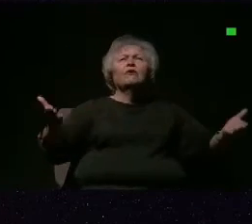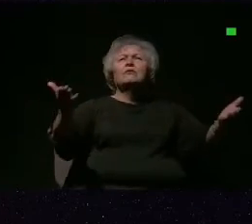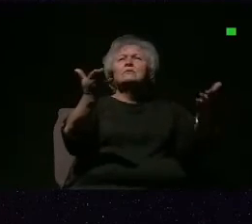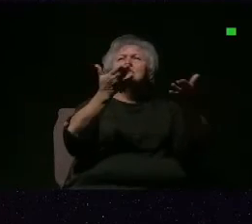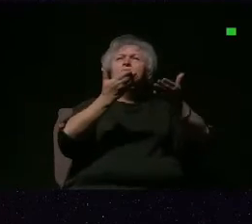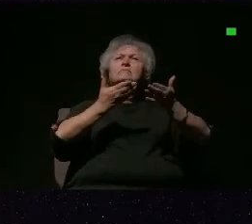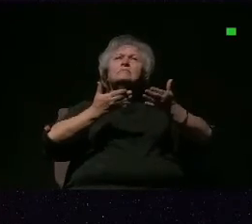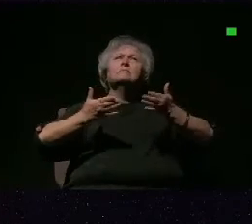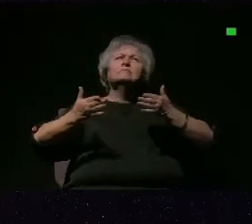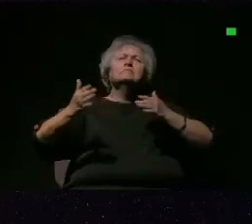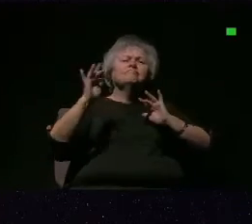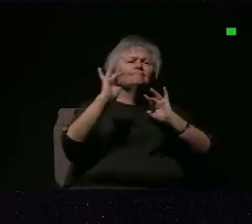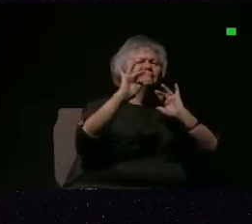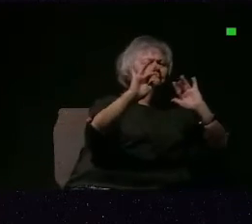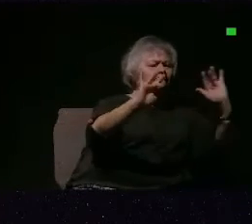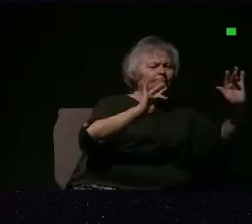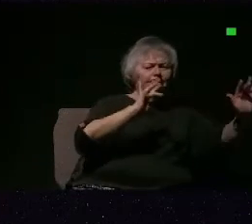here working in this